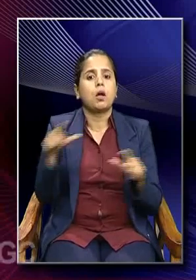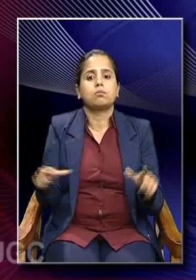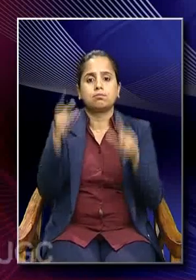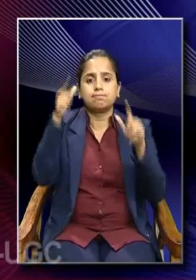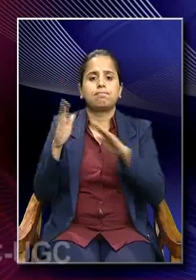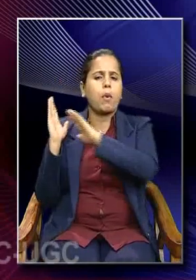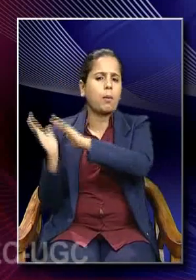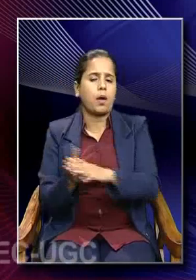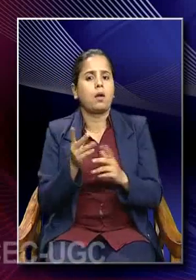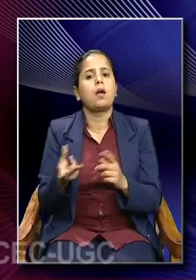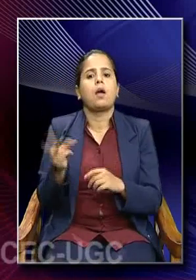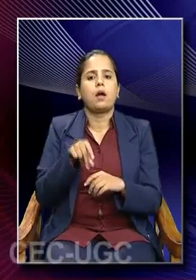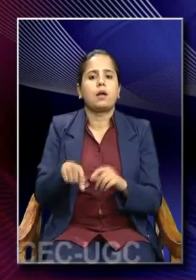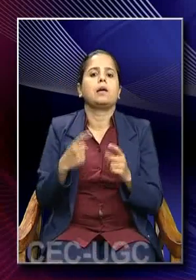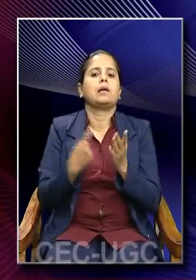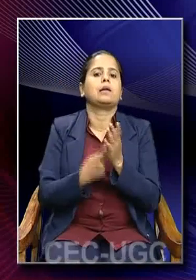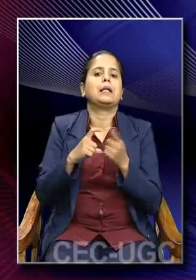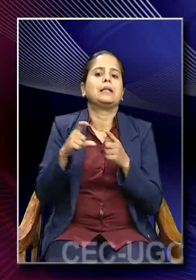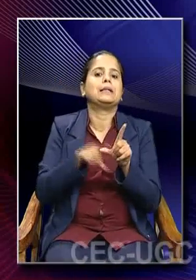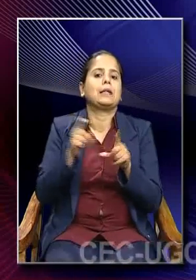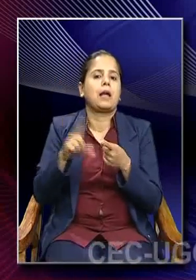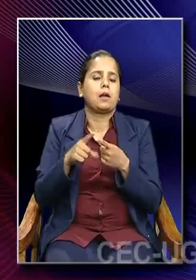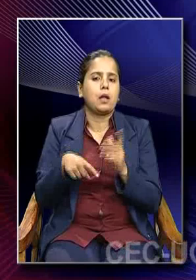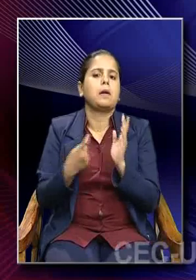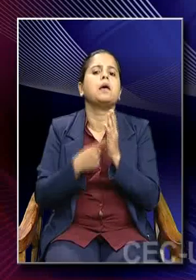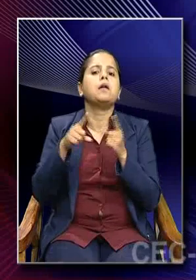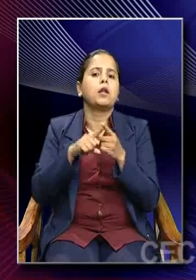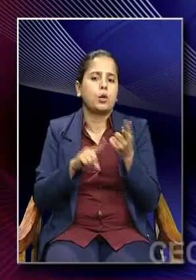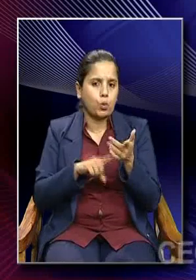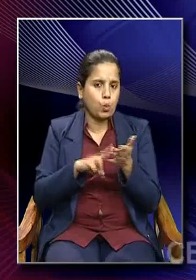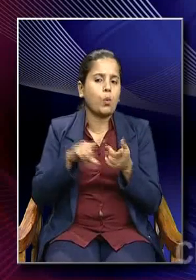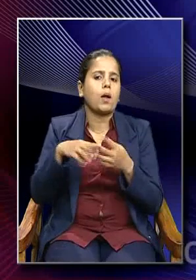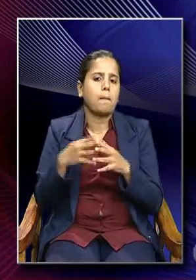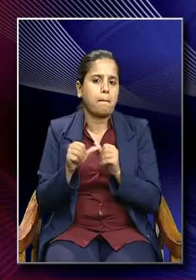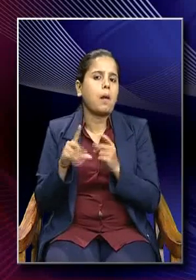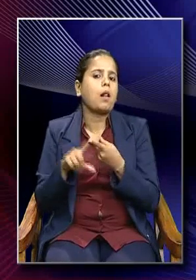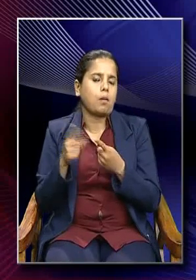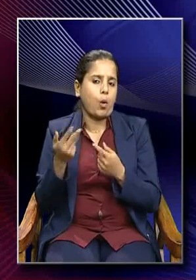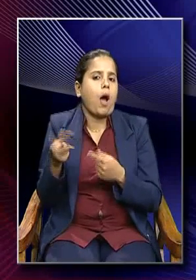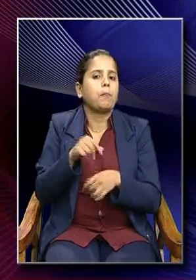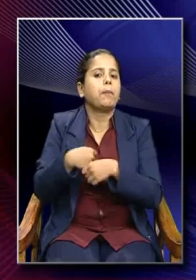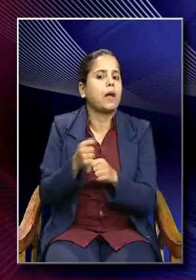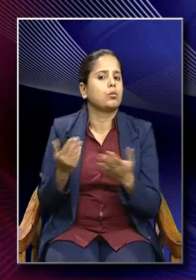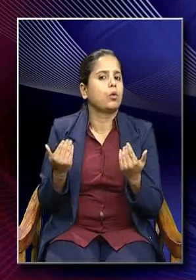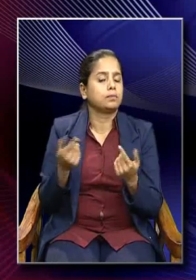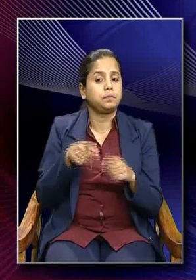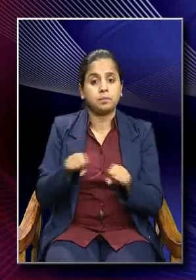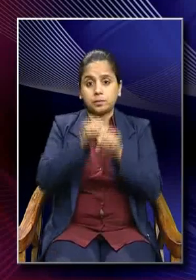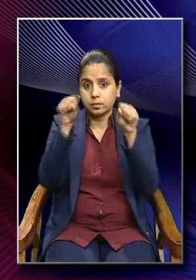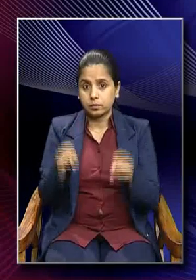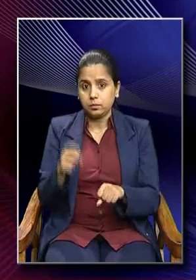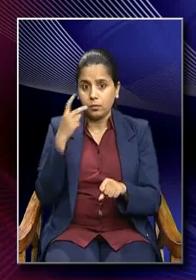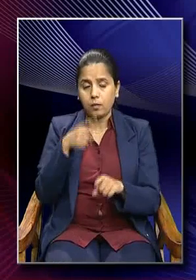forest, which is again recycled and renewable. So such a system, which there